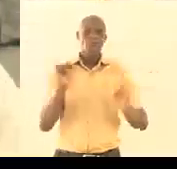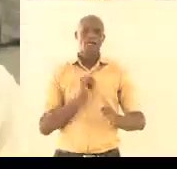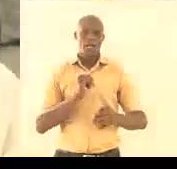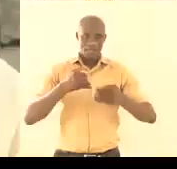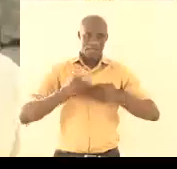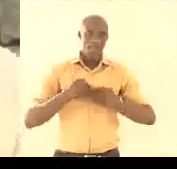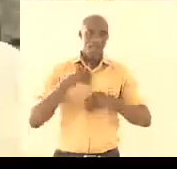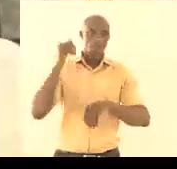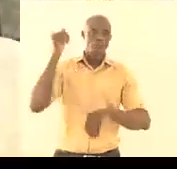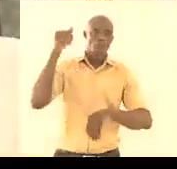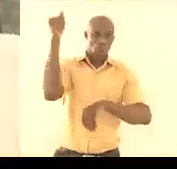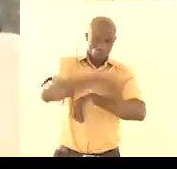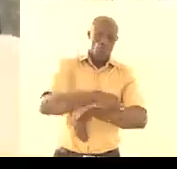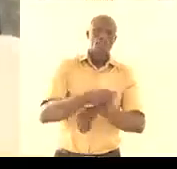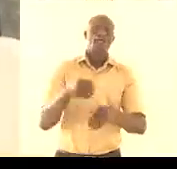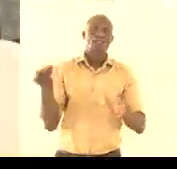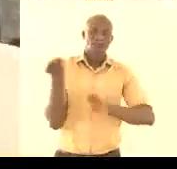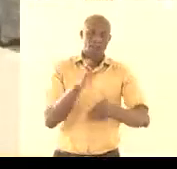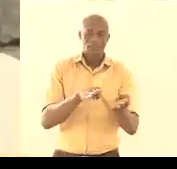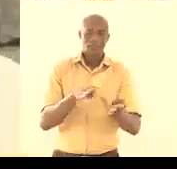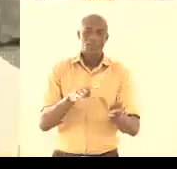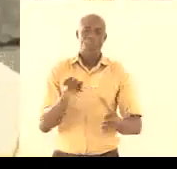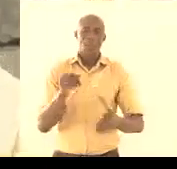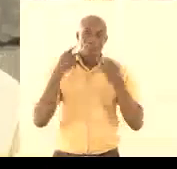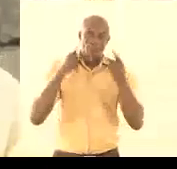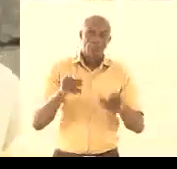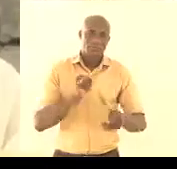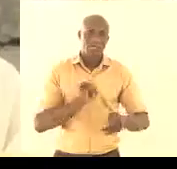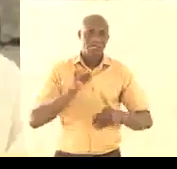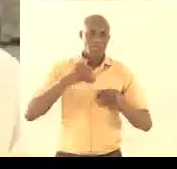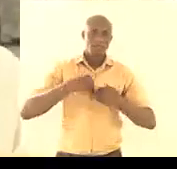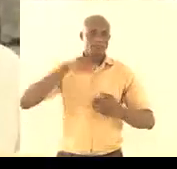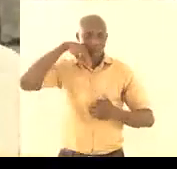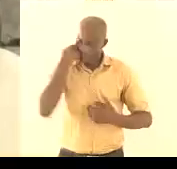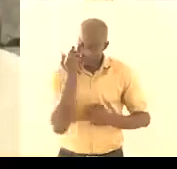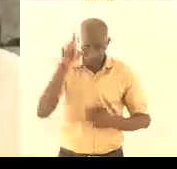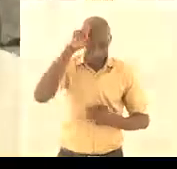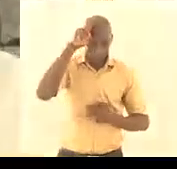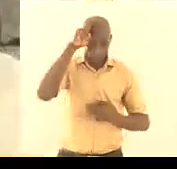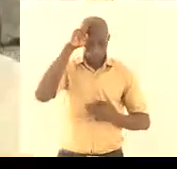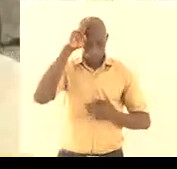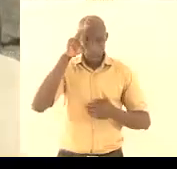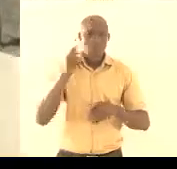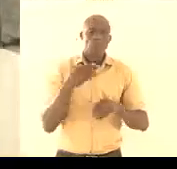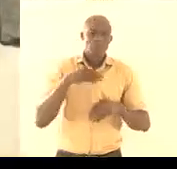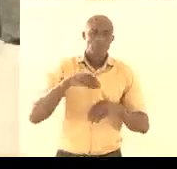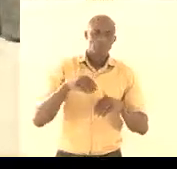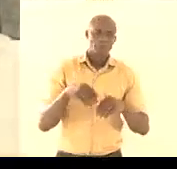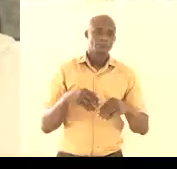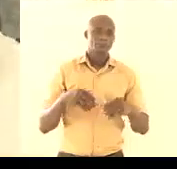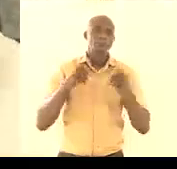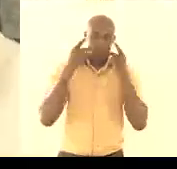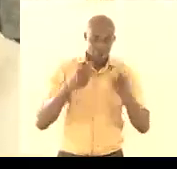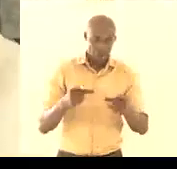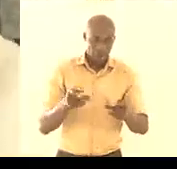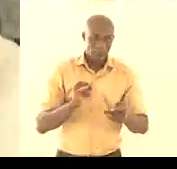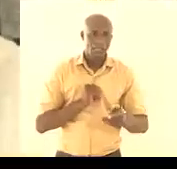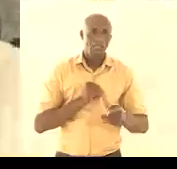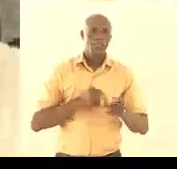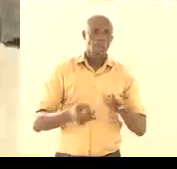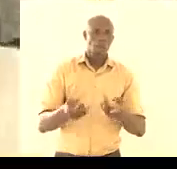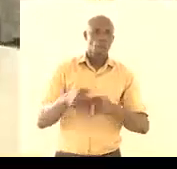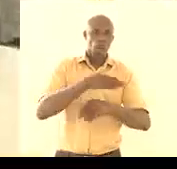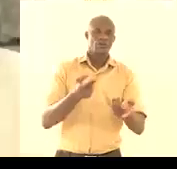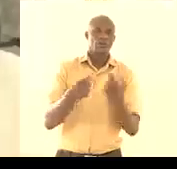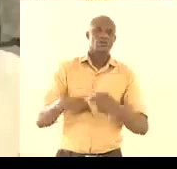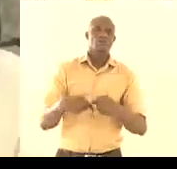Peace, I have conquered death. Peace, I have shamed the devil. Peace, I have overcome the world. Peace, you